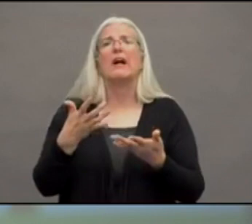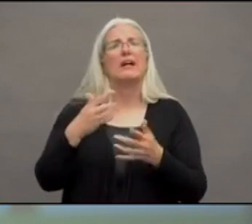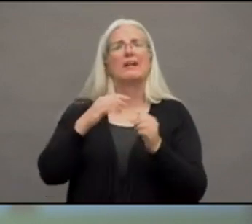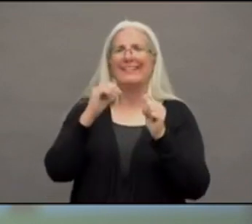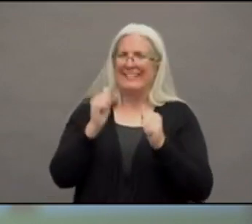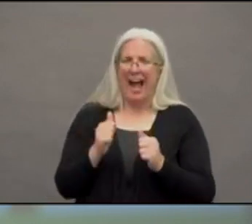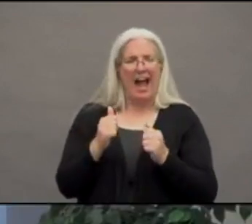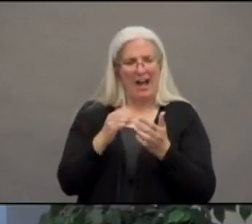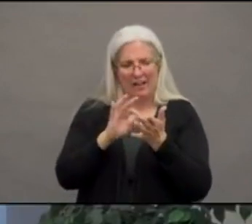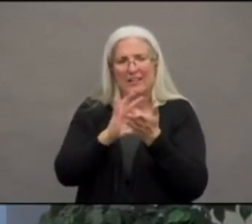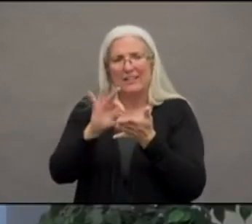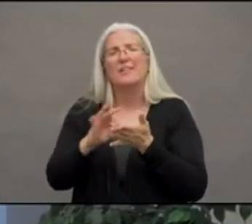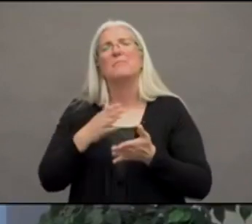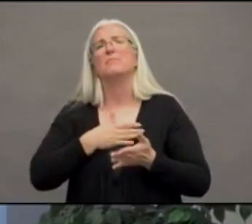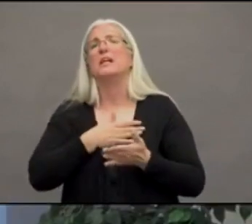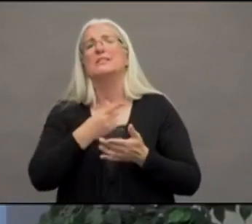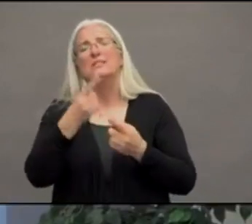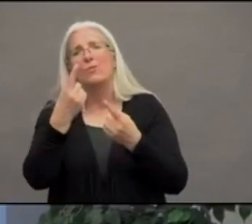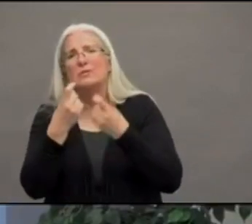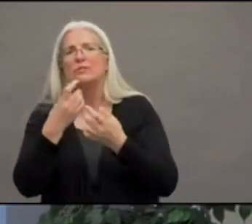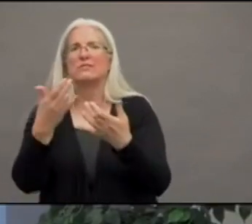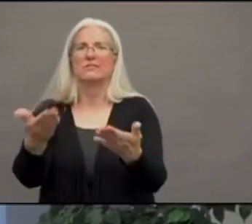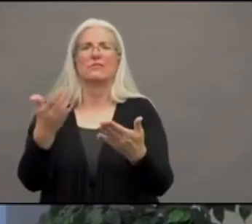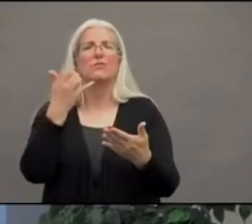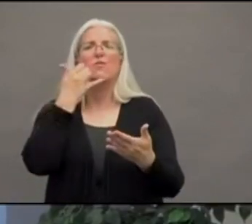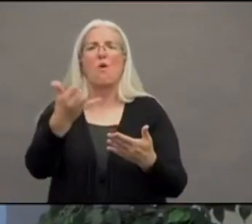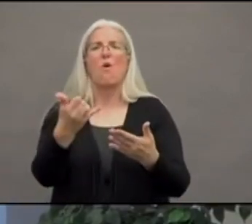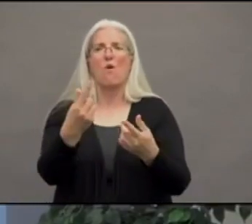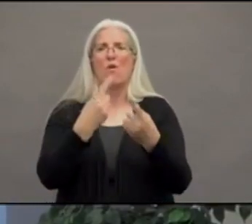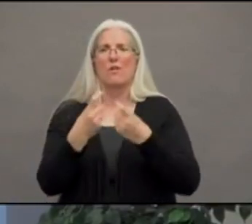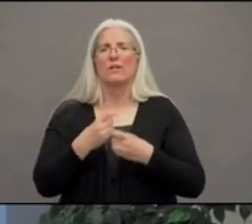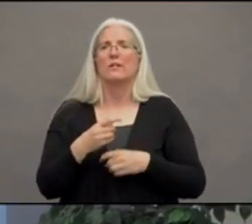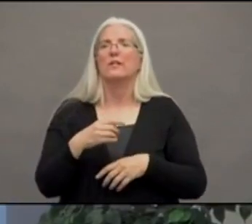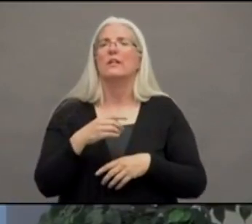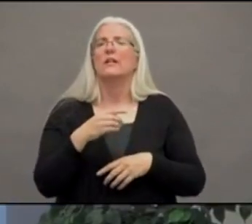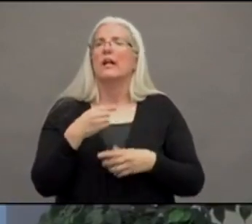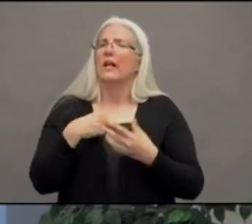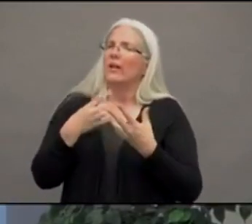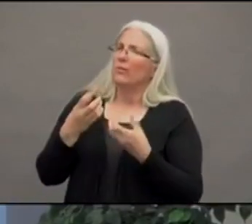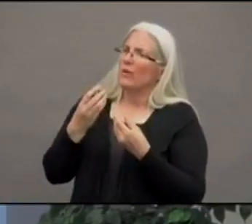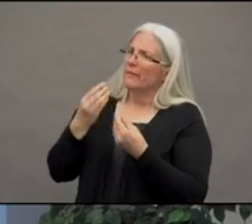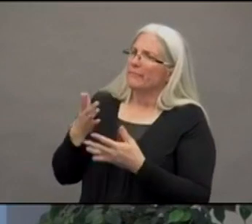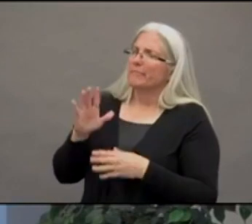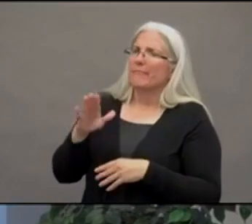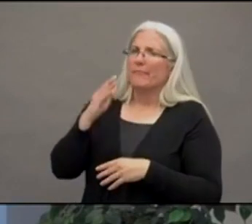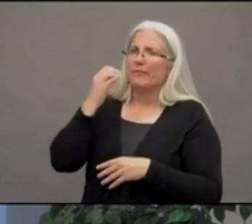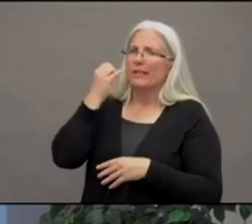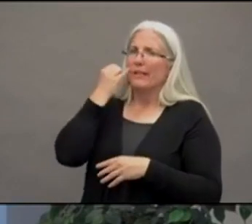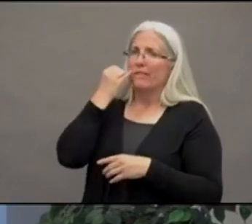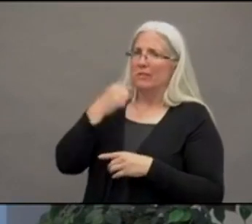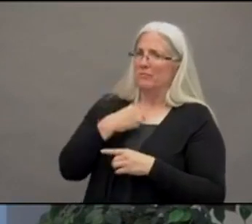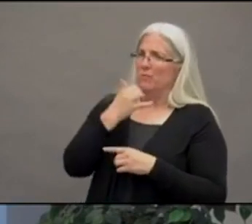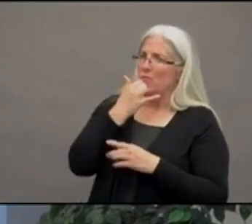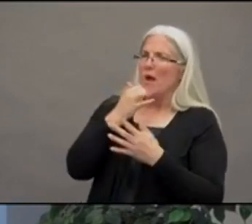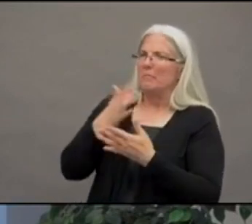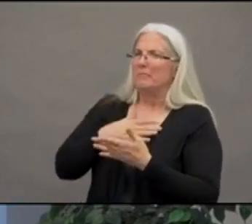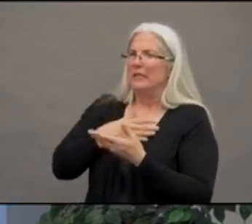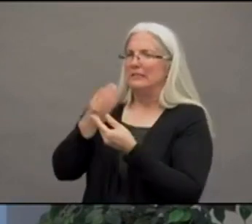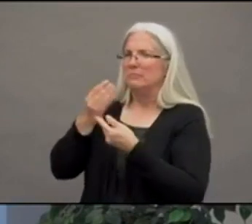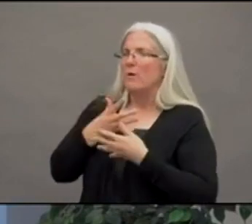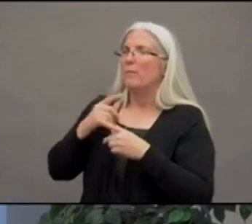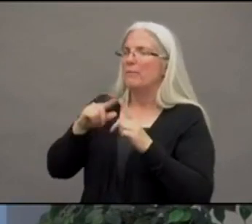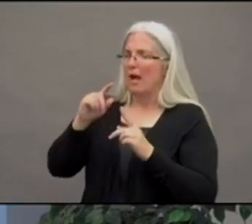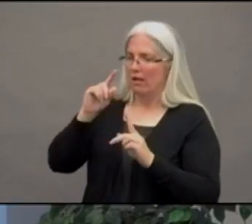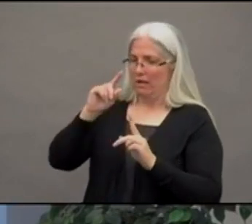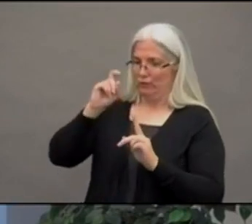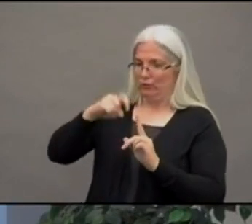living in your house. And correct me if I'm wrong, but it's everybody who is living in your home as of April 1st. That's correct. That should be counted.